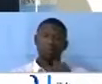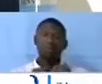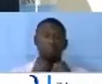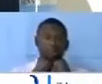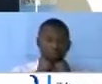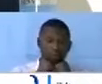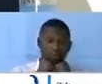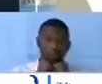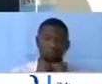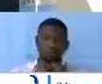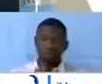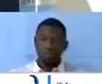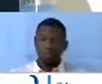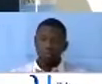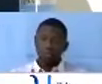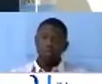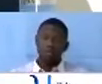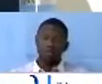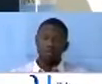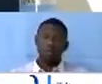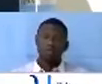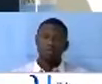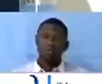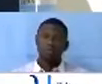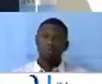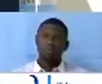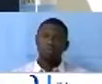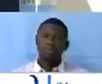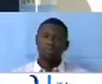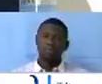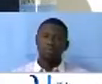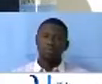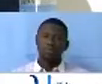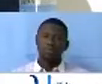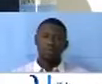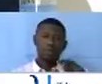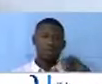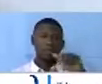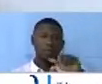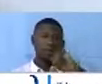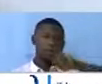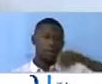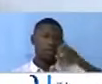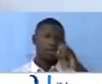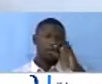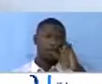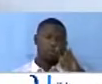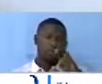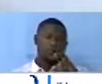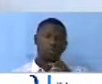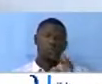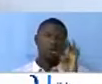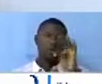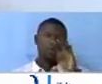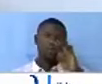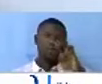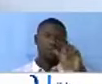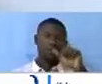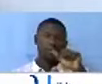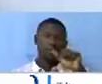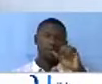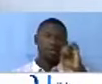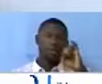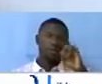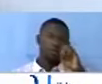Juf, Major Juf, I don't know. Ngestum Sana Sabali. Exactly. And yet still I was the head of